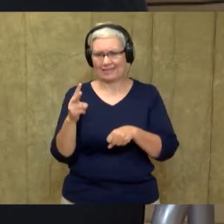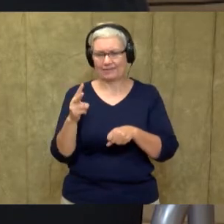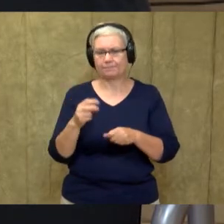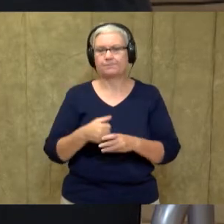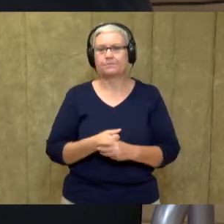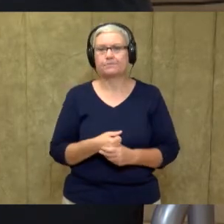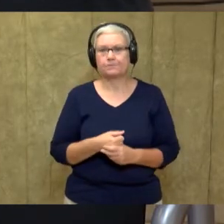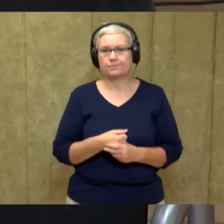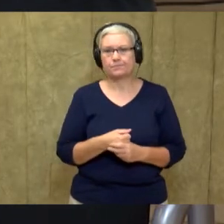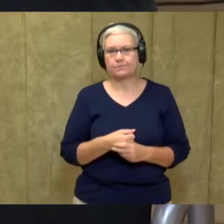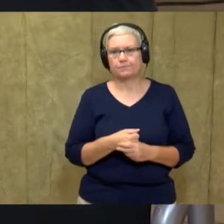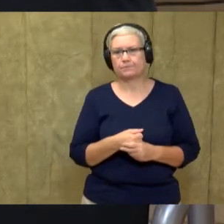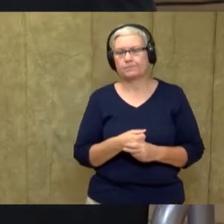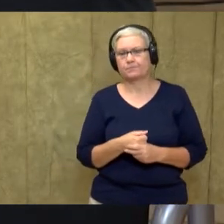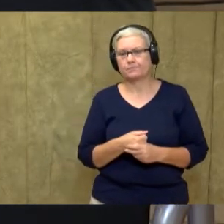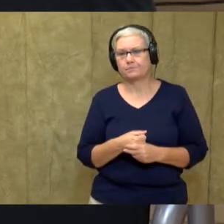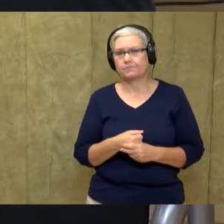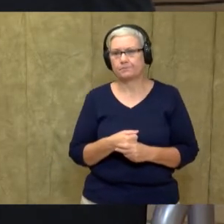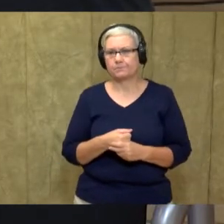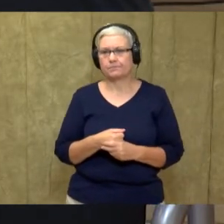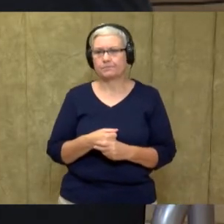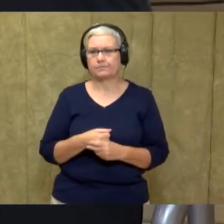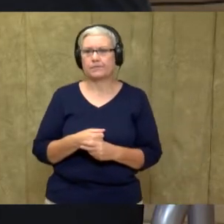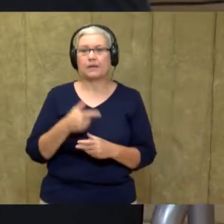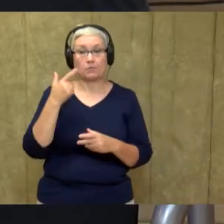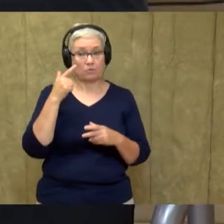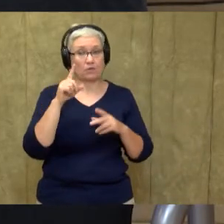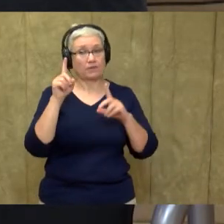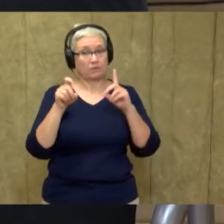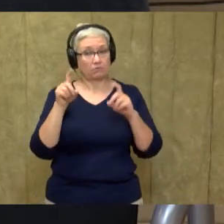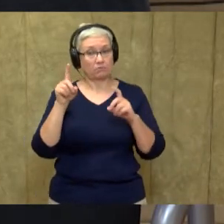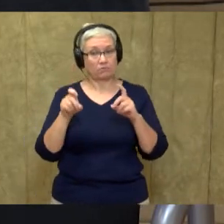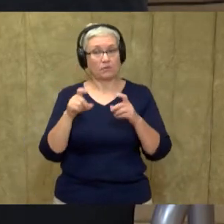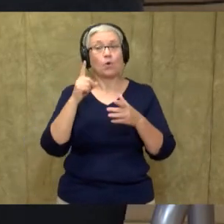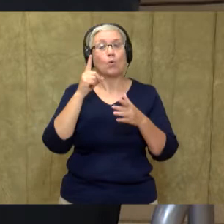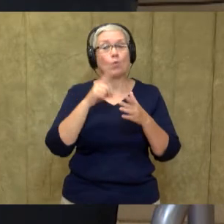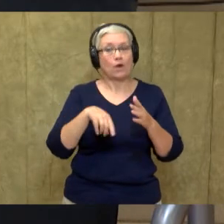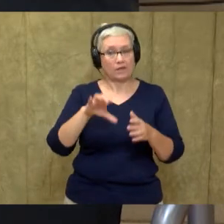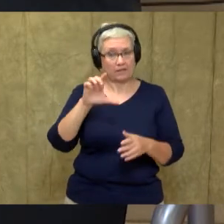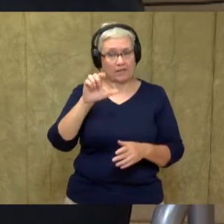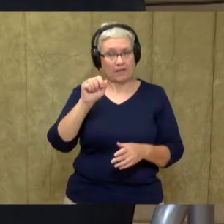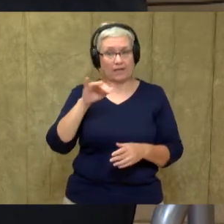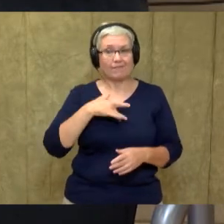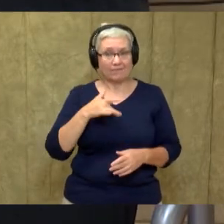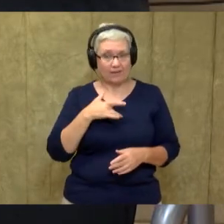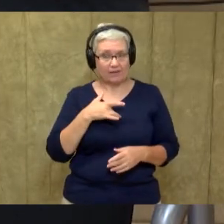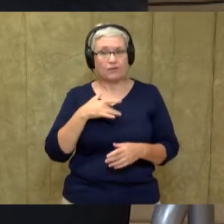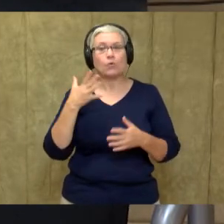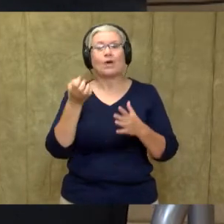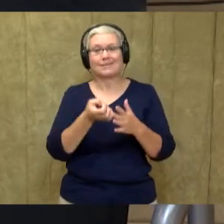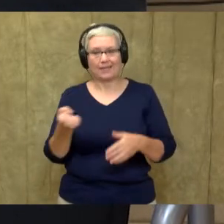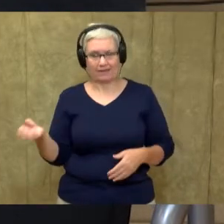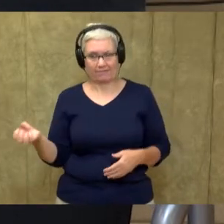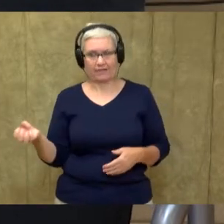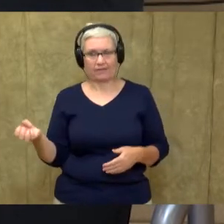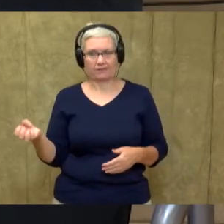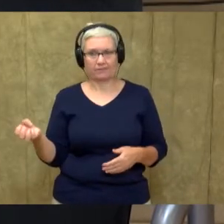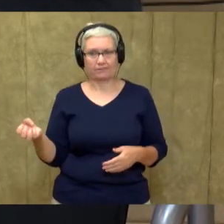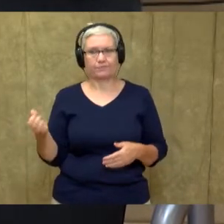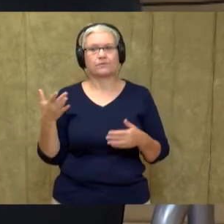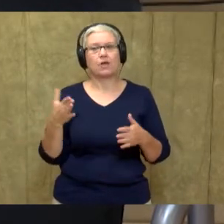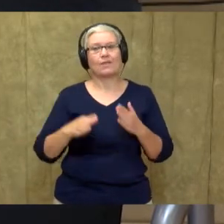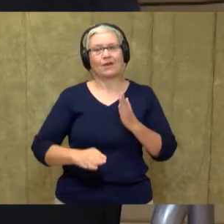go through, I'm going to look at these questions. What is the claim? What's the evidence that he uses? Are